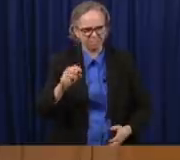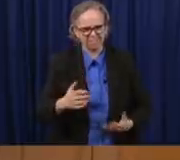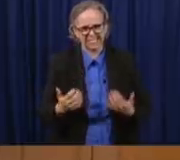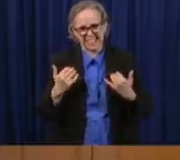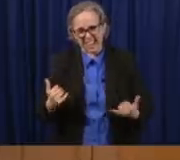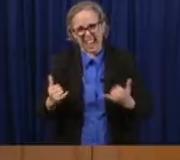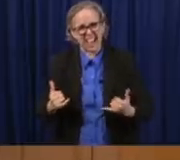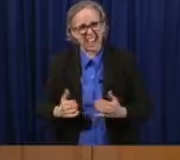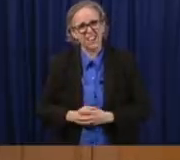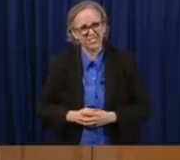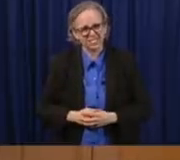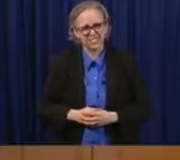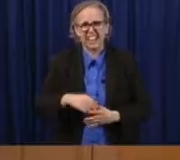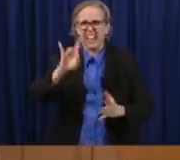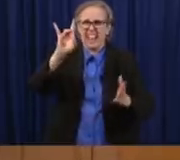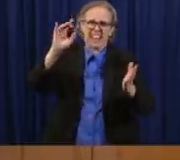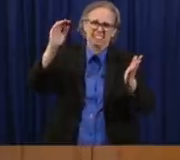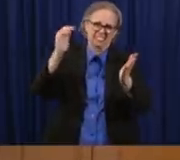Ohio